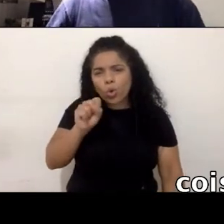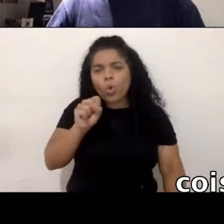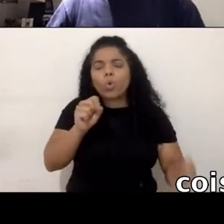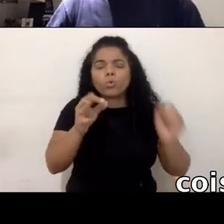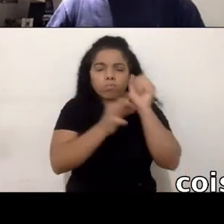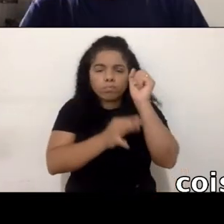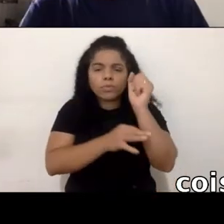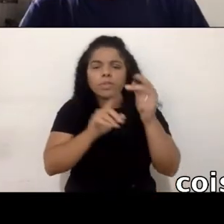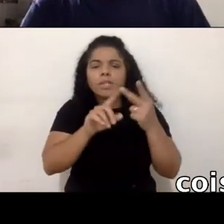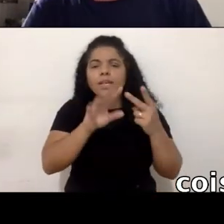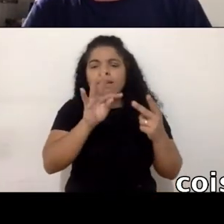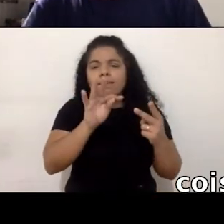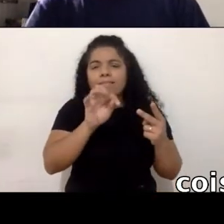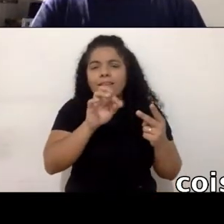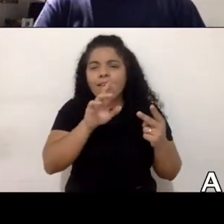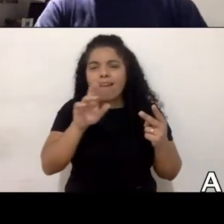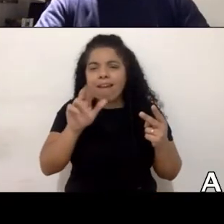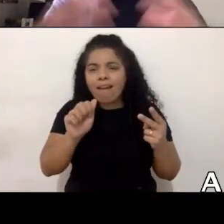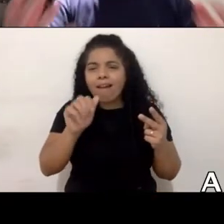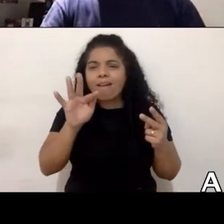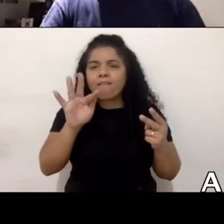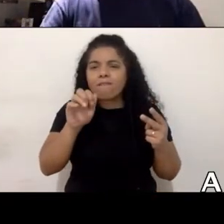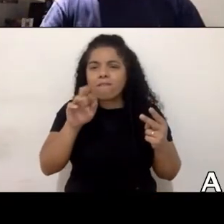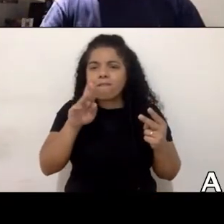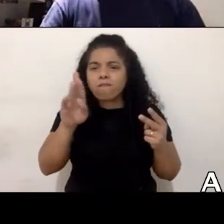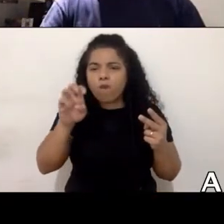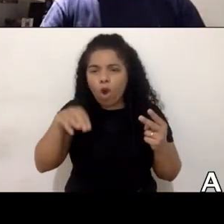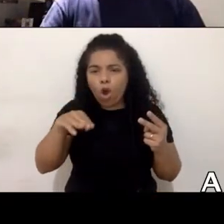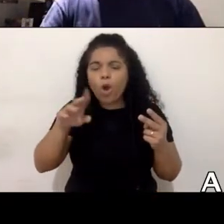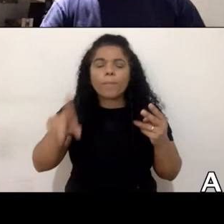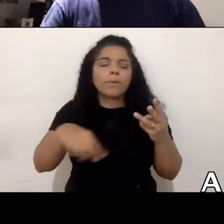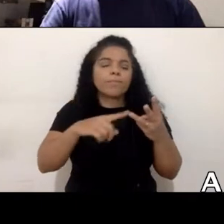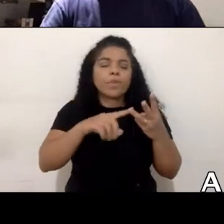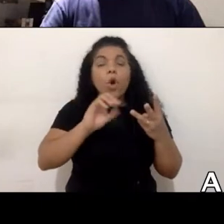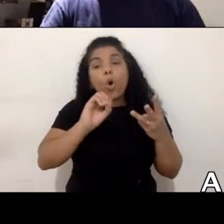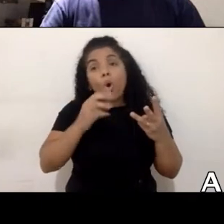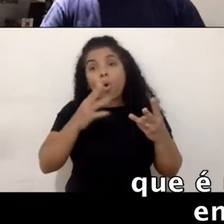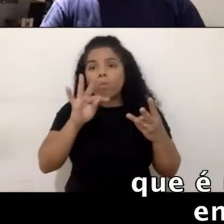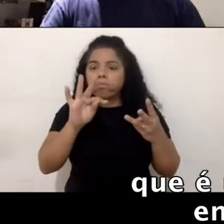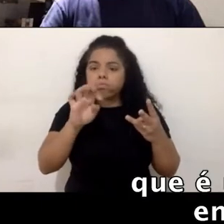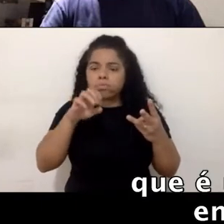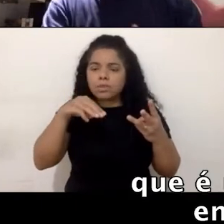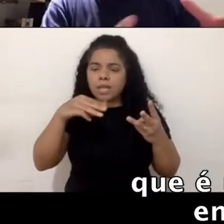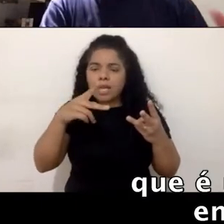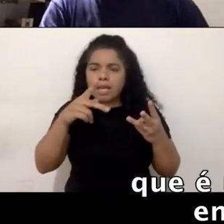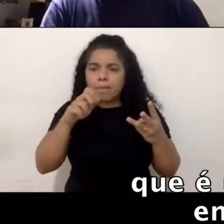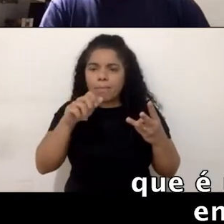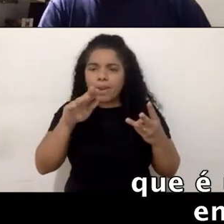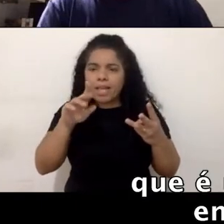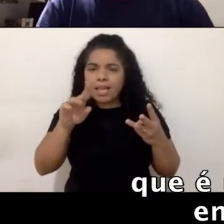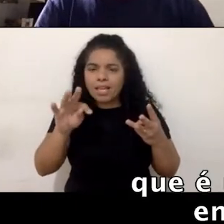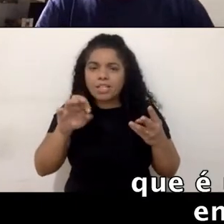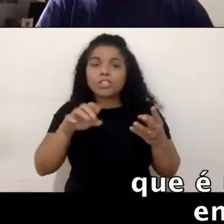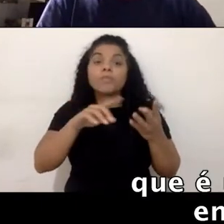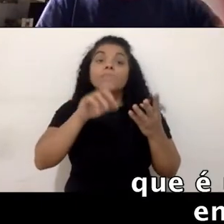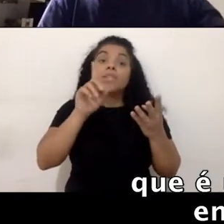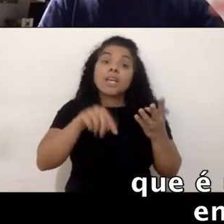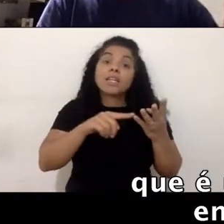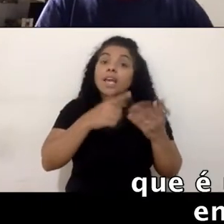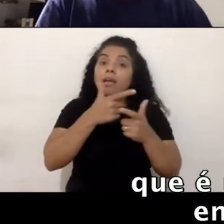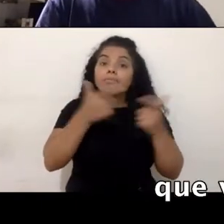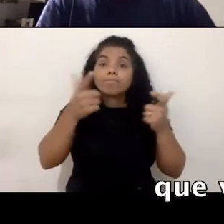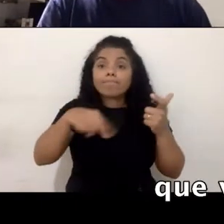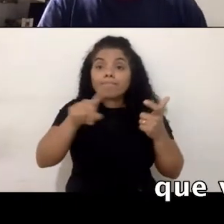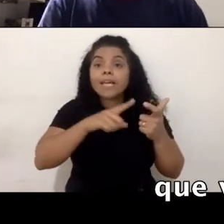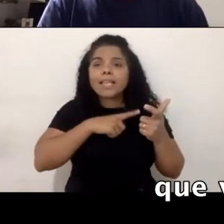templates in CloudFormation. Most of these languages have the idea of modules, which is a way to organize your code into reusable